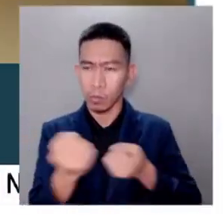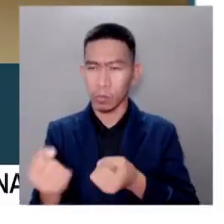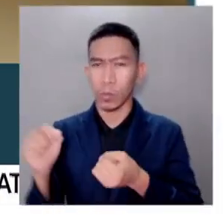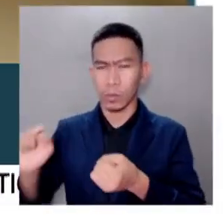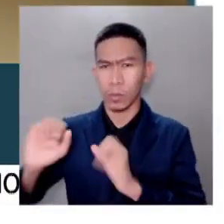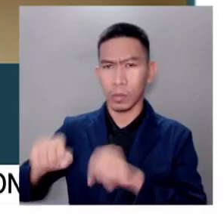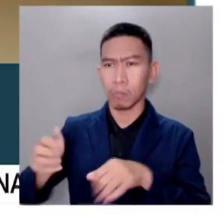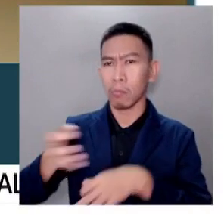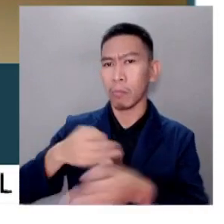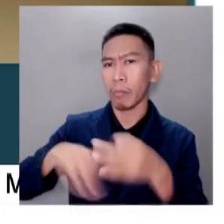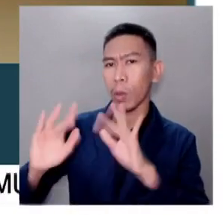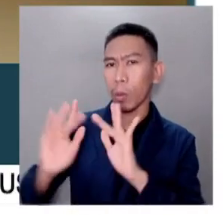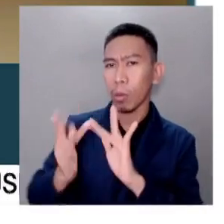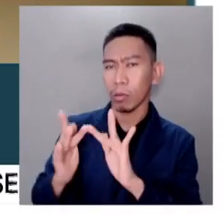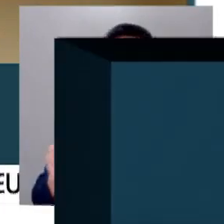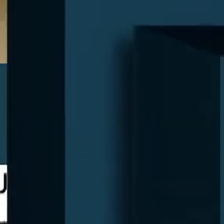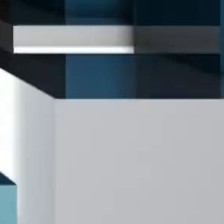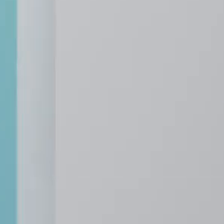online ridiculous.